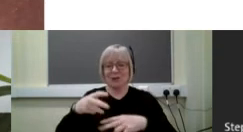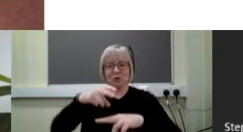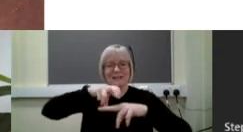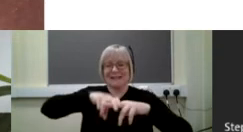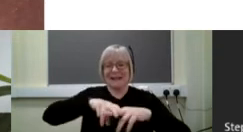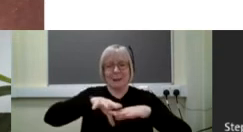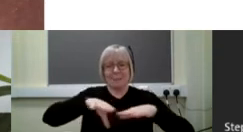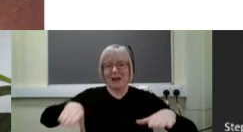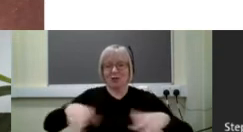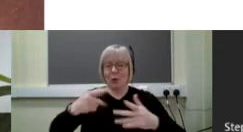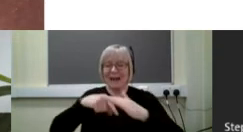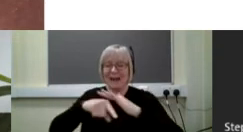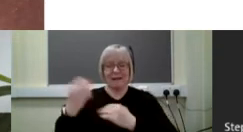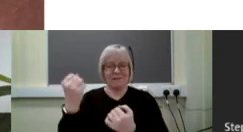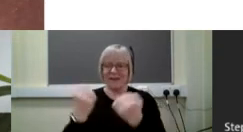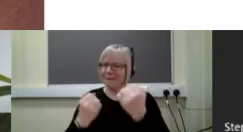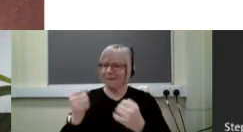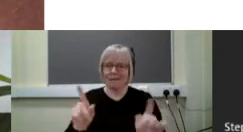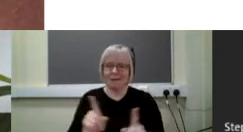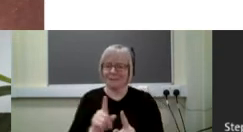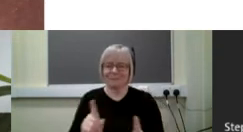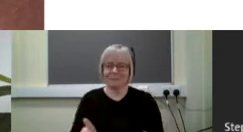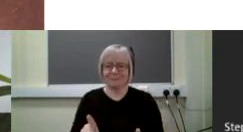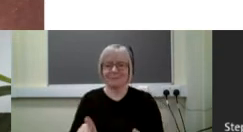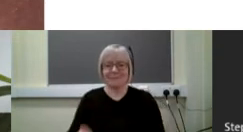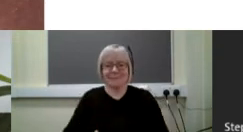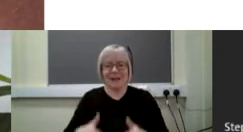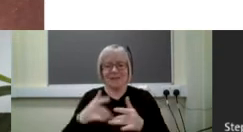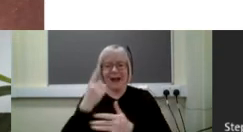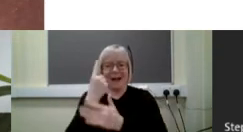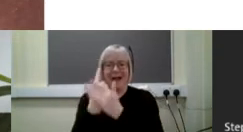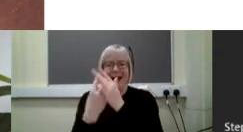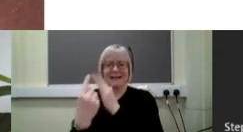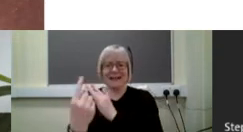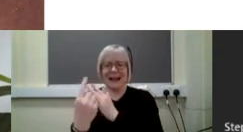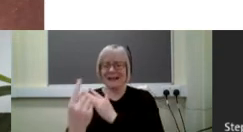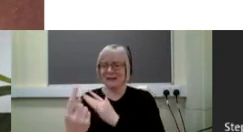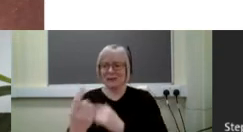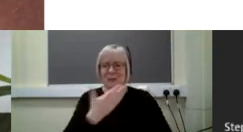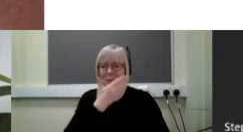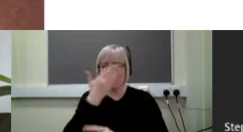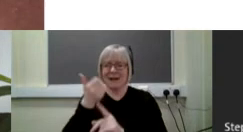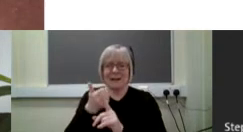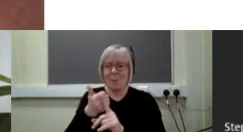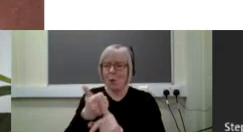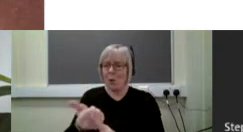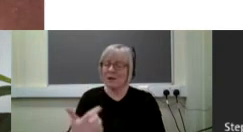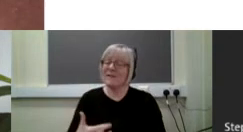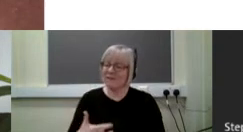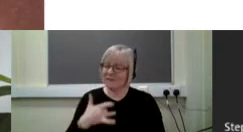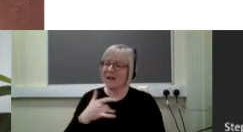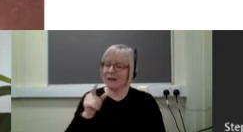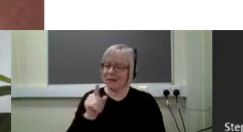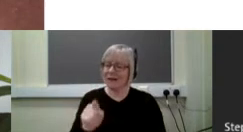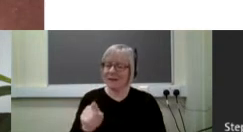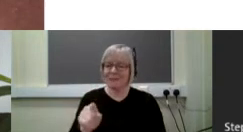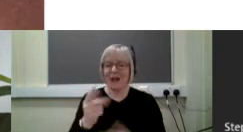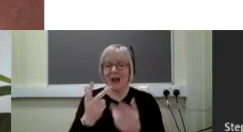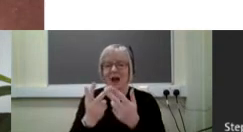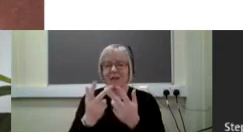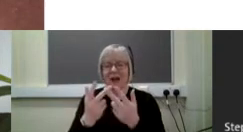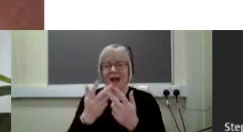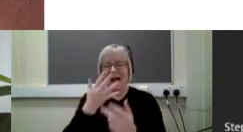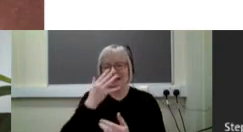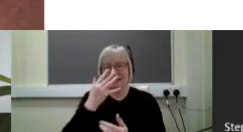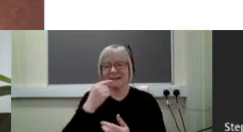Some caregivers and adolescents felt isolated and unsupported. Another adolescent with physical impairment